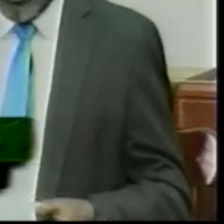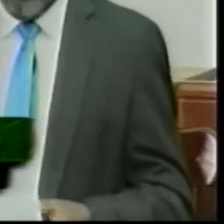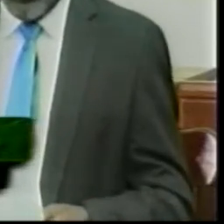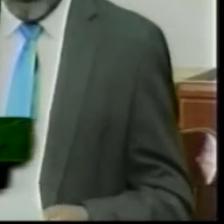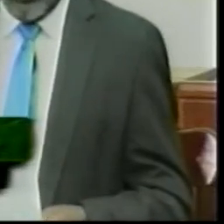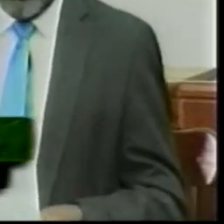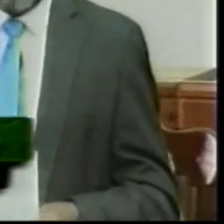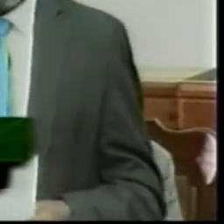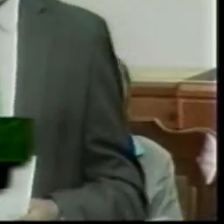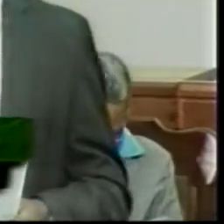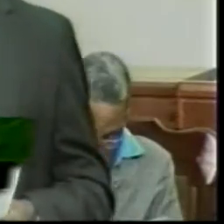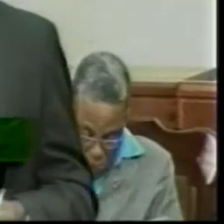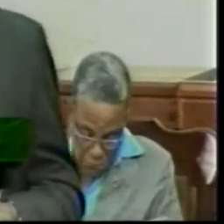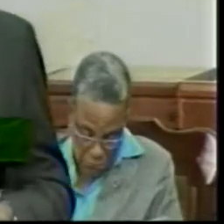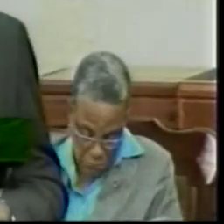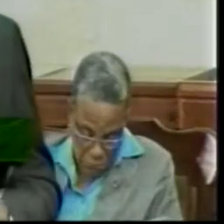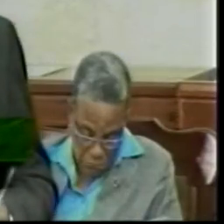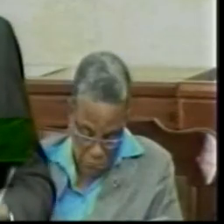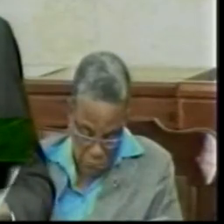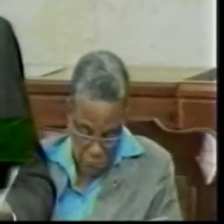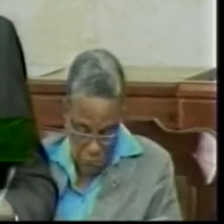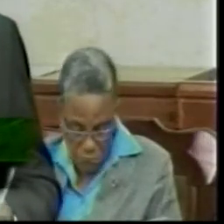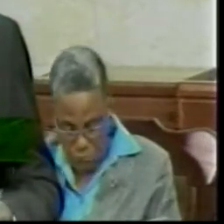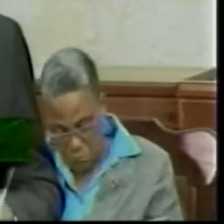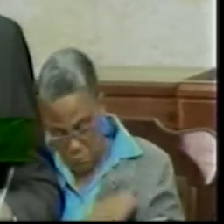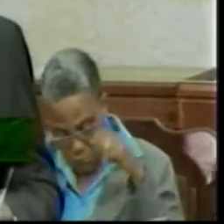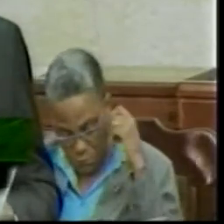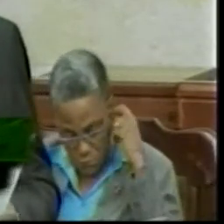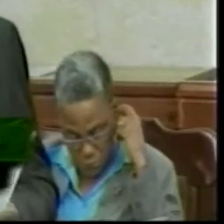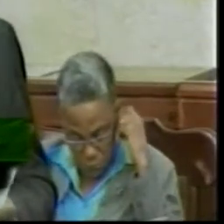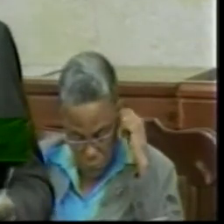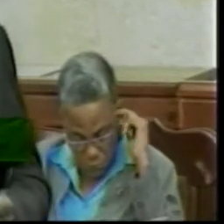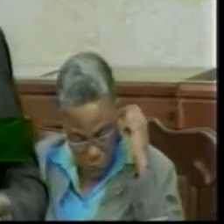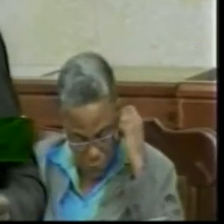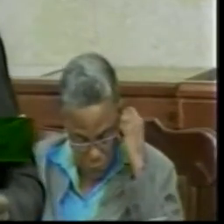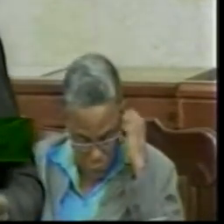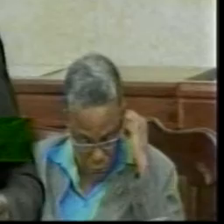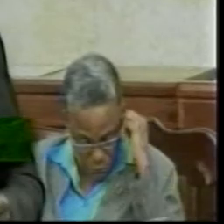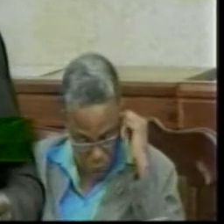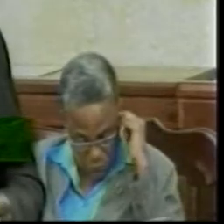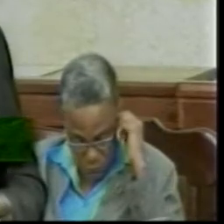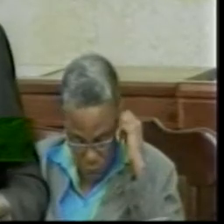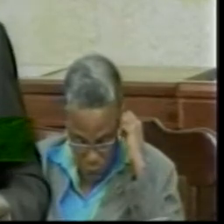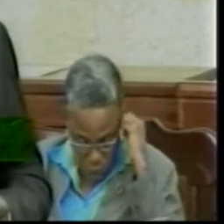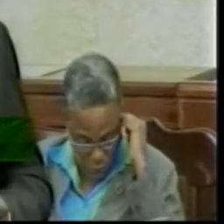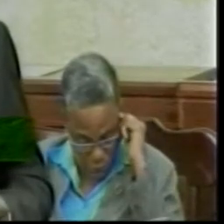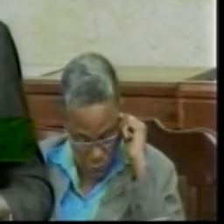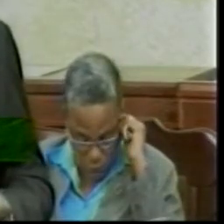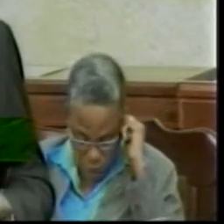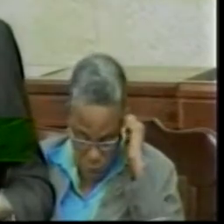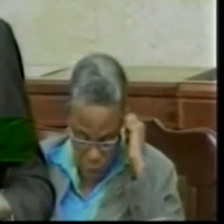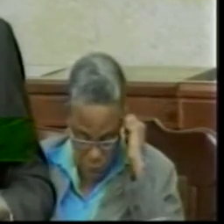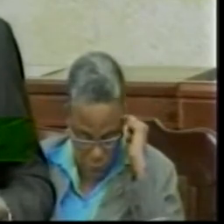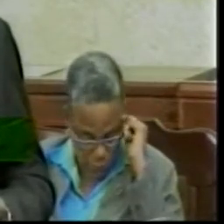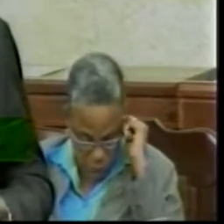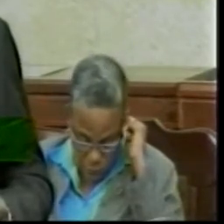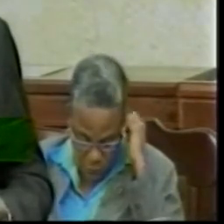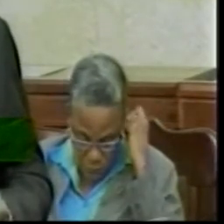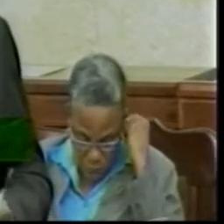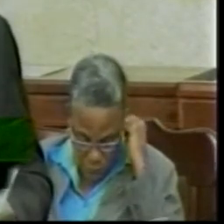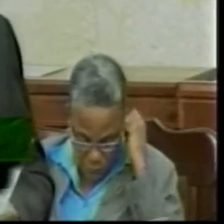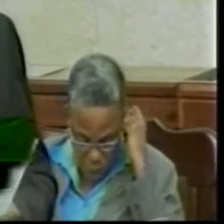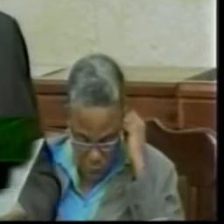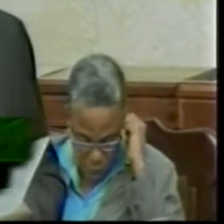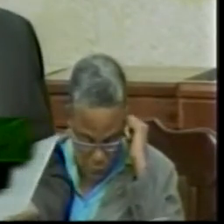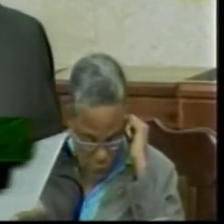Family Conflict Unit and the Truth Verification Unit. It is estimated that the